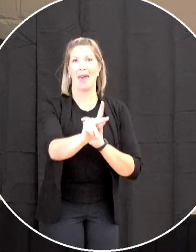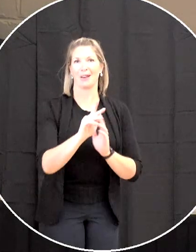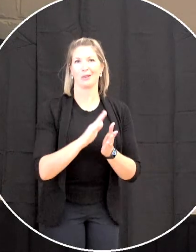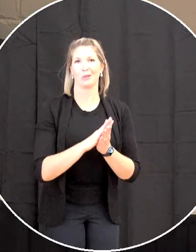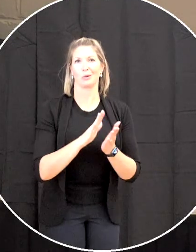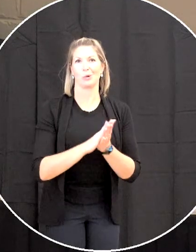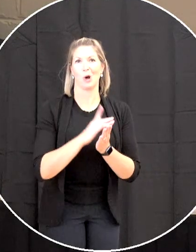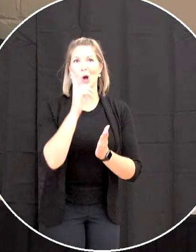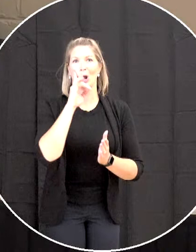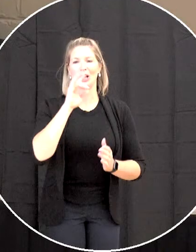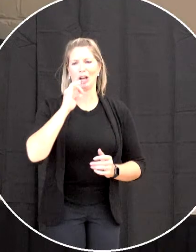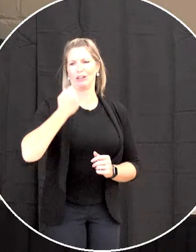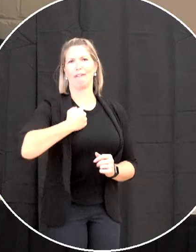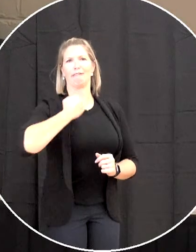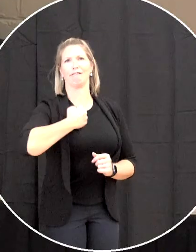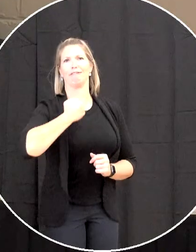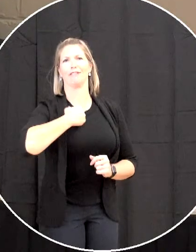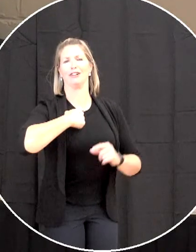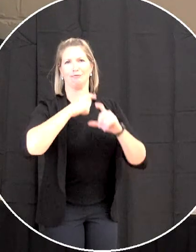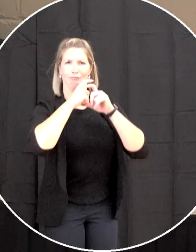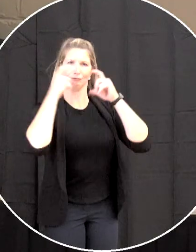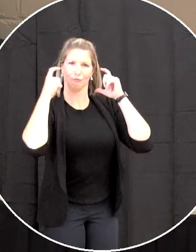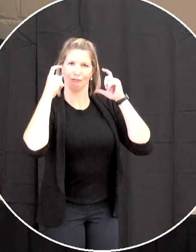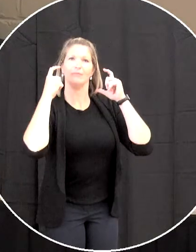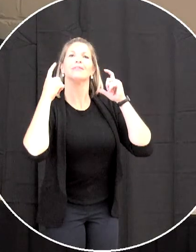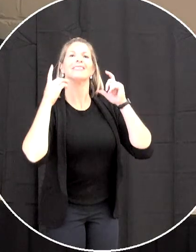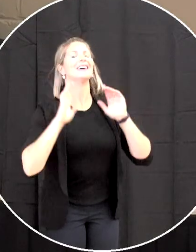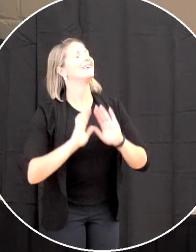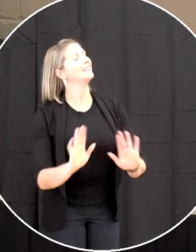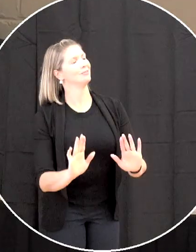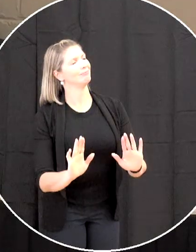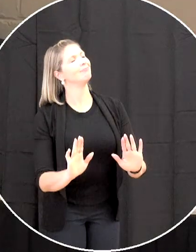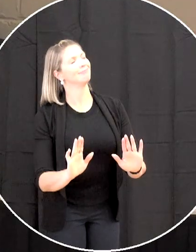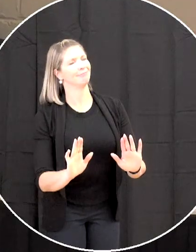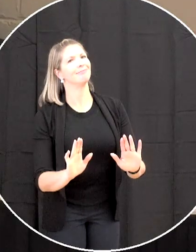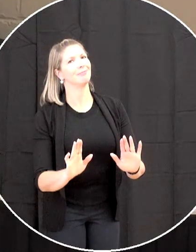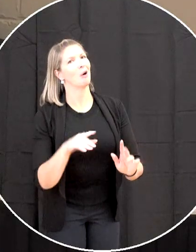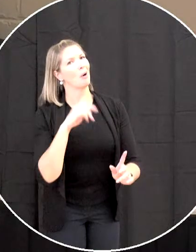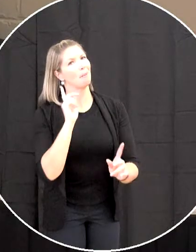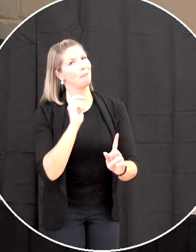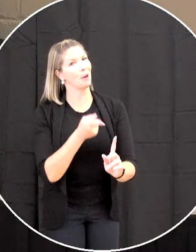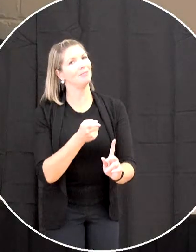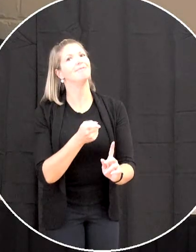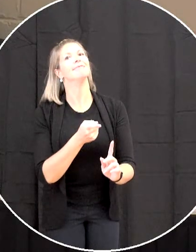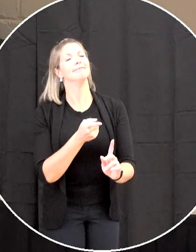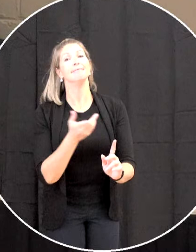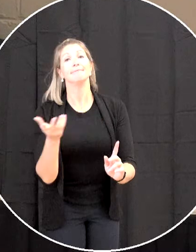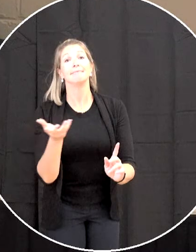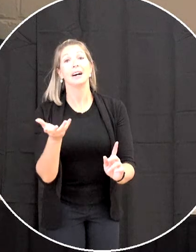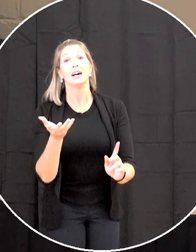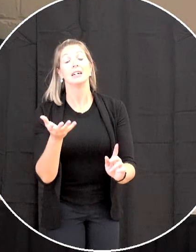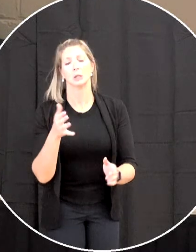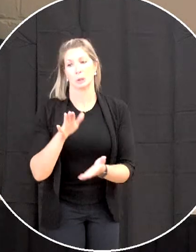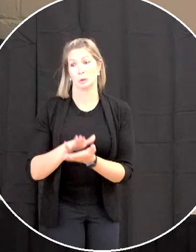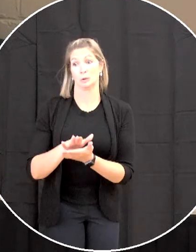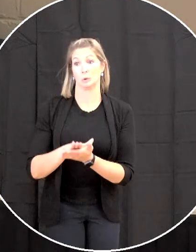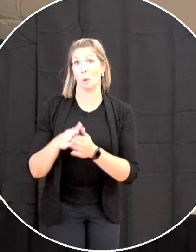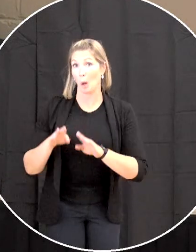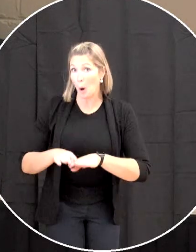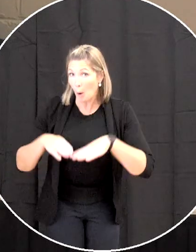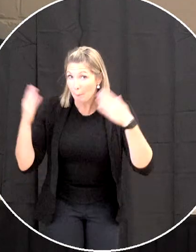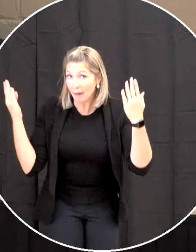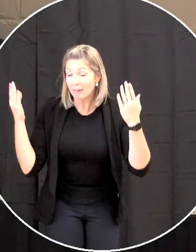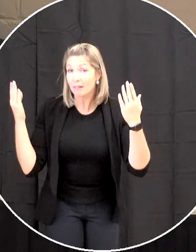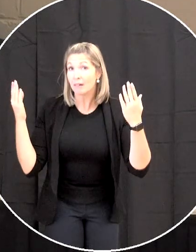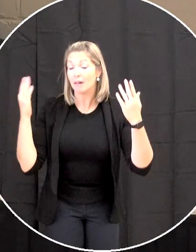years because of the masking and all those pieces. But the important part is that school has started and we've